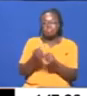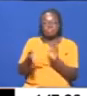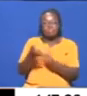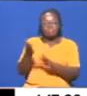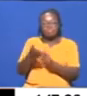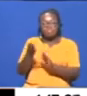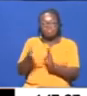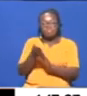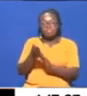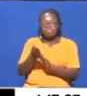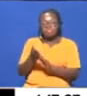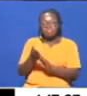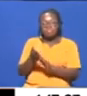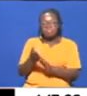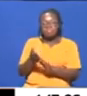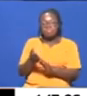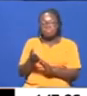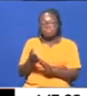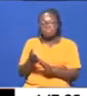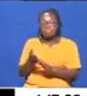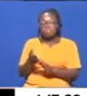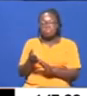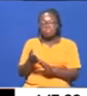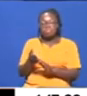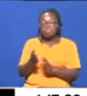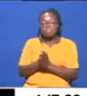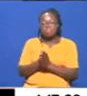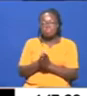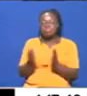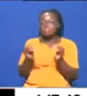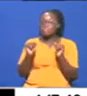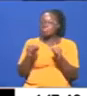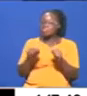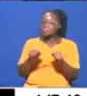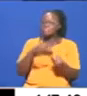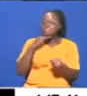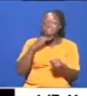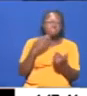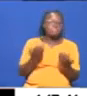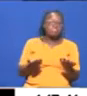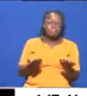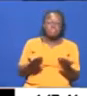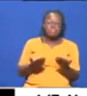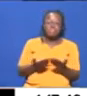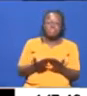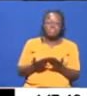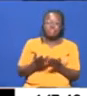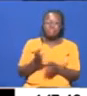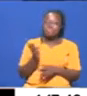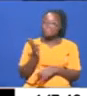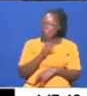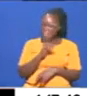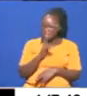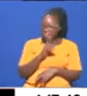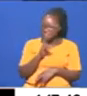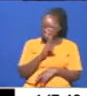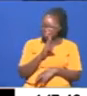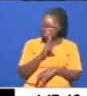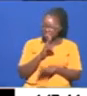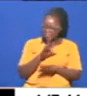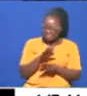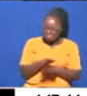tukienda speedy hata tunaweza poteza watu wengine. Ni risk. Sasa lazima tuende pole